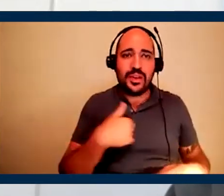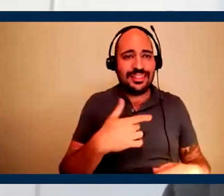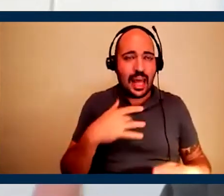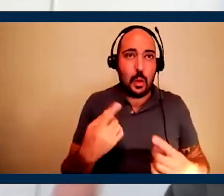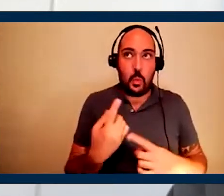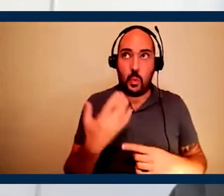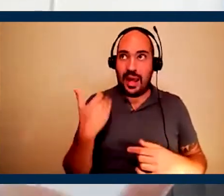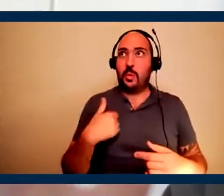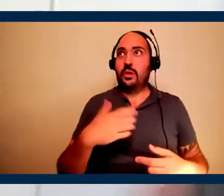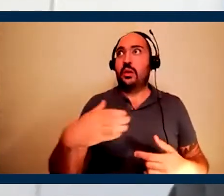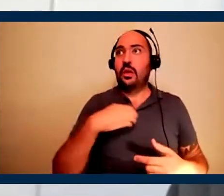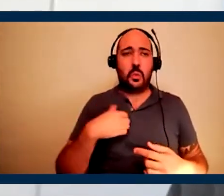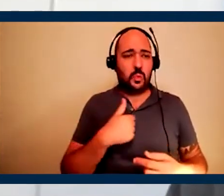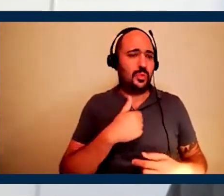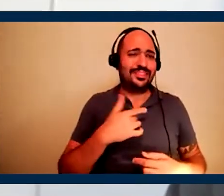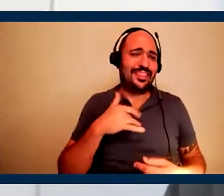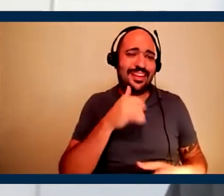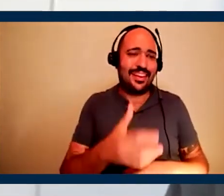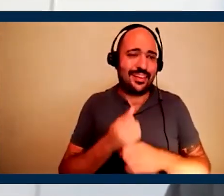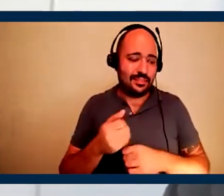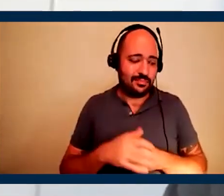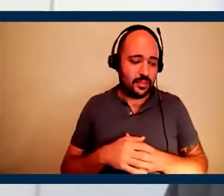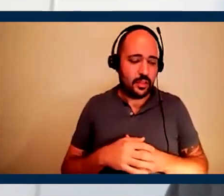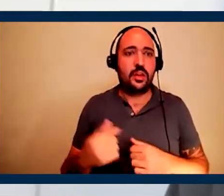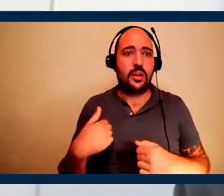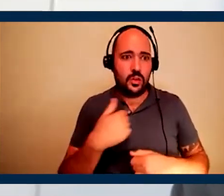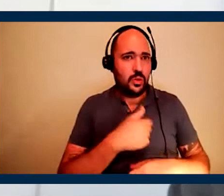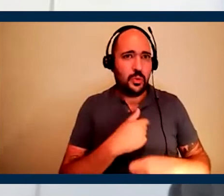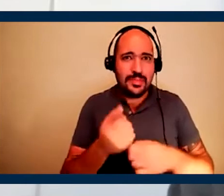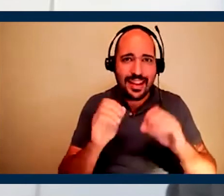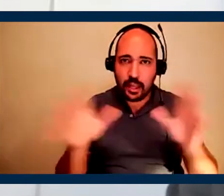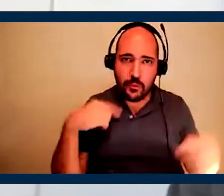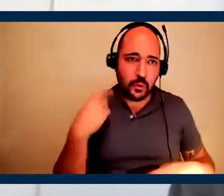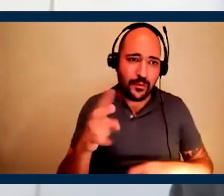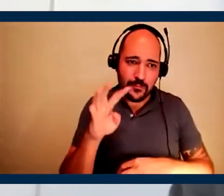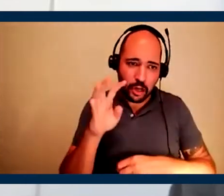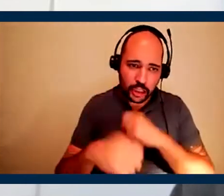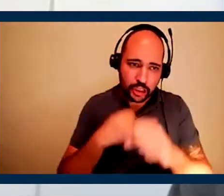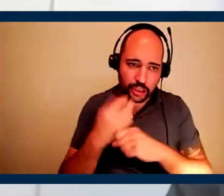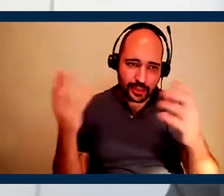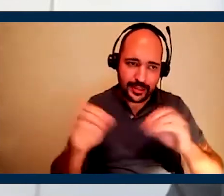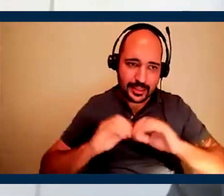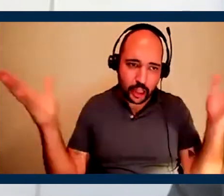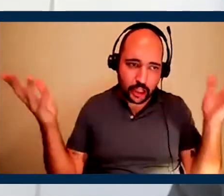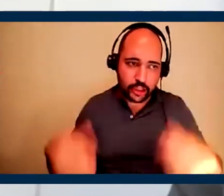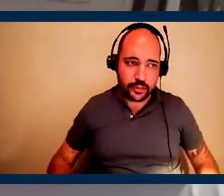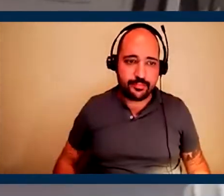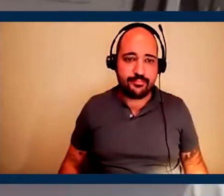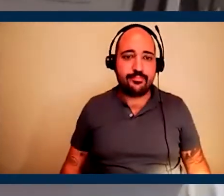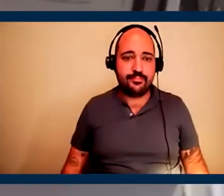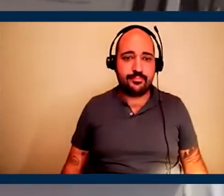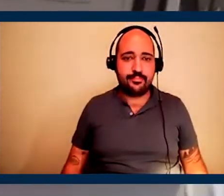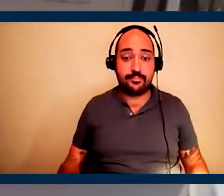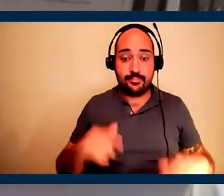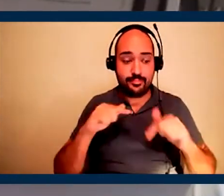have to better organize to make that clear. We've made it incredibly clear for 400 years now. Preach it. Ebony?